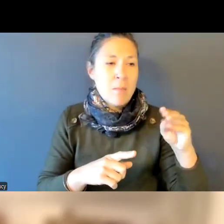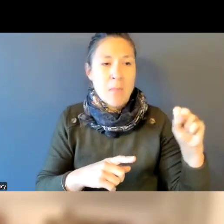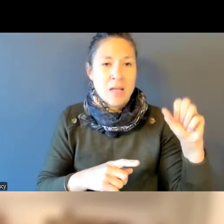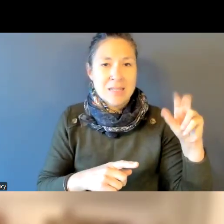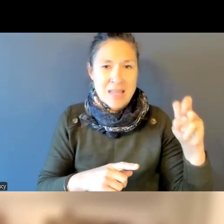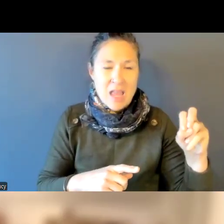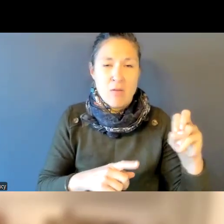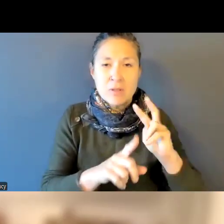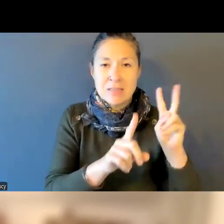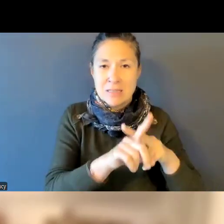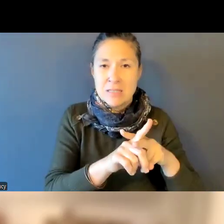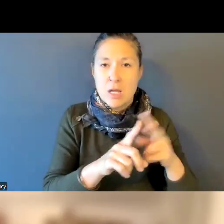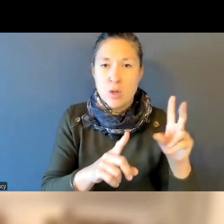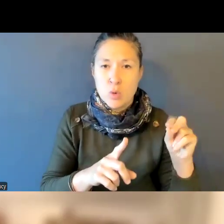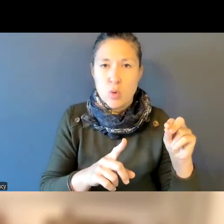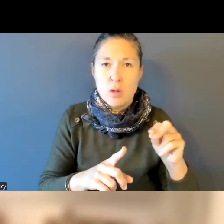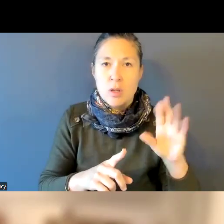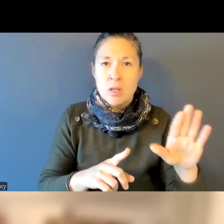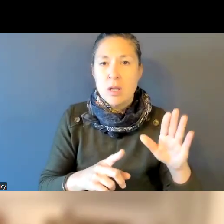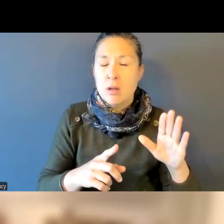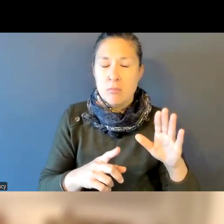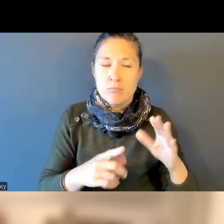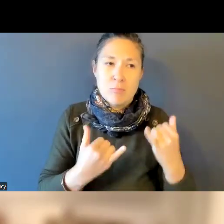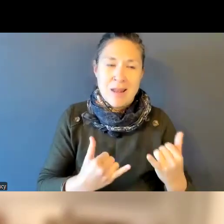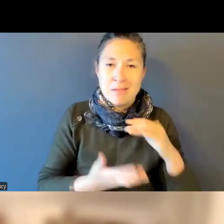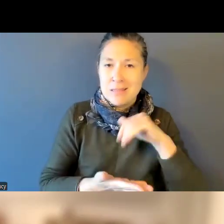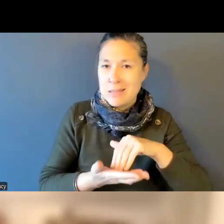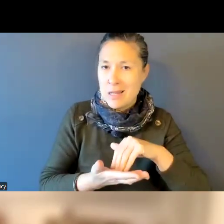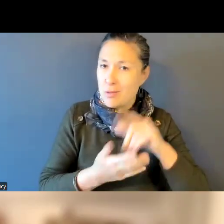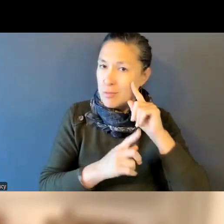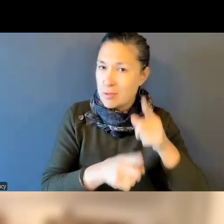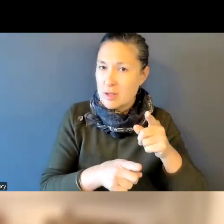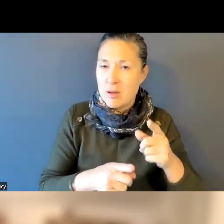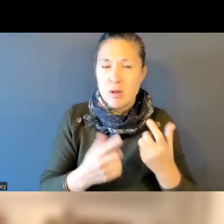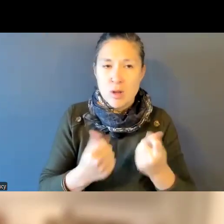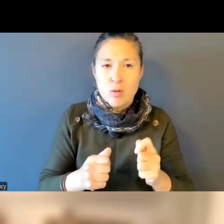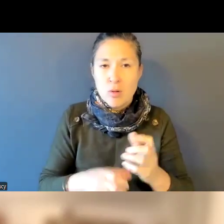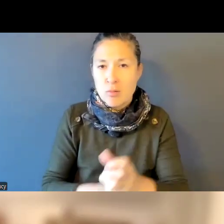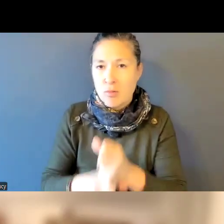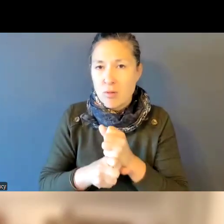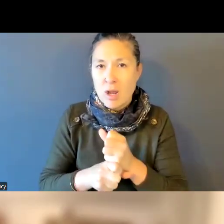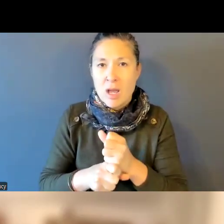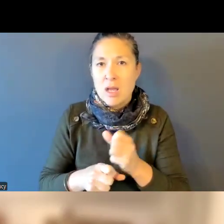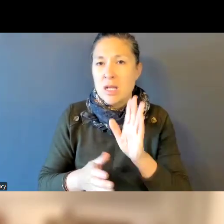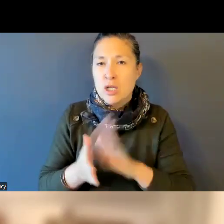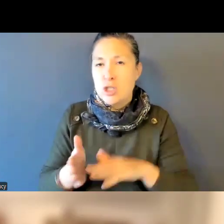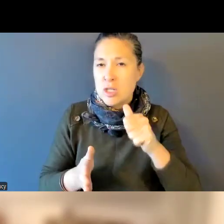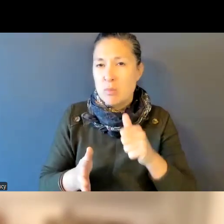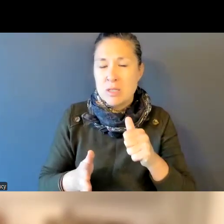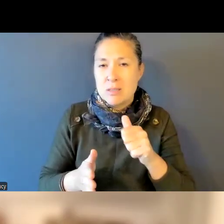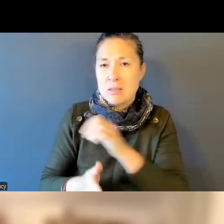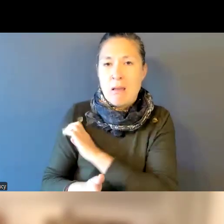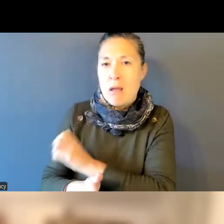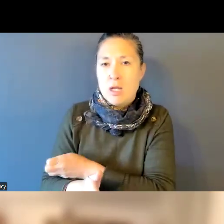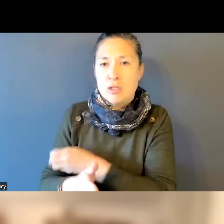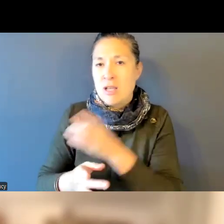Save's kind of core objective is to acquire or achieve all cost-effective energy efficiency. You'll see